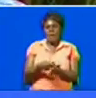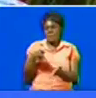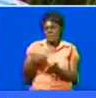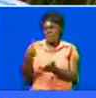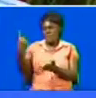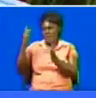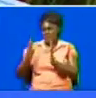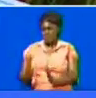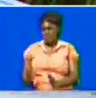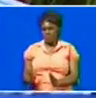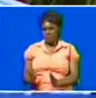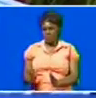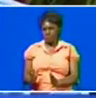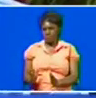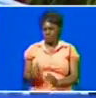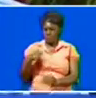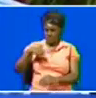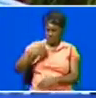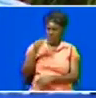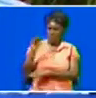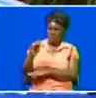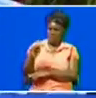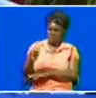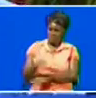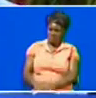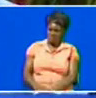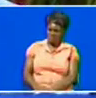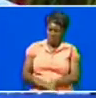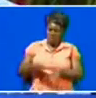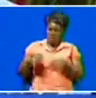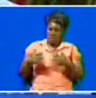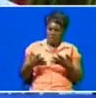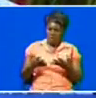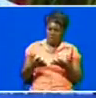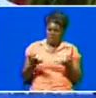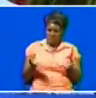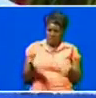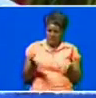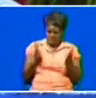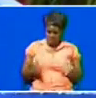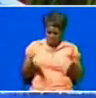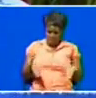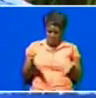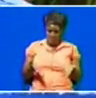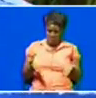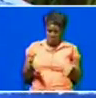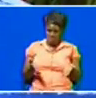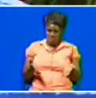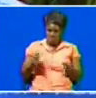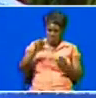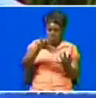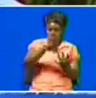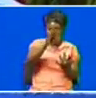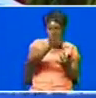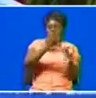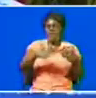arbitrator. So we are asking that how was this, the current arbitrator, how was he chosen?